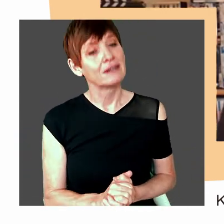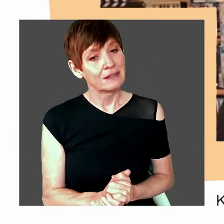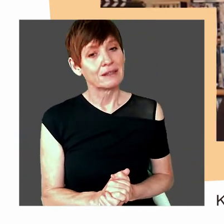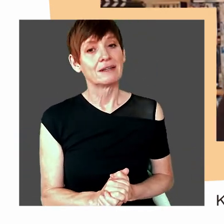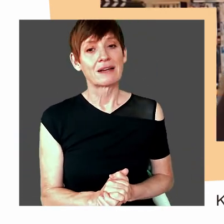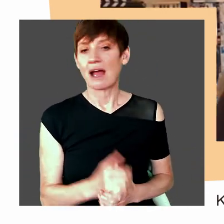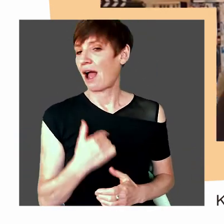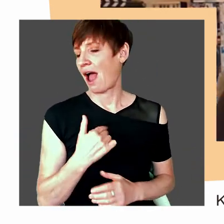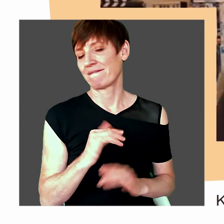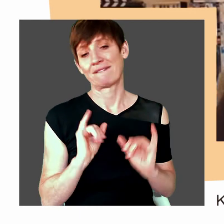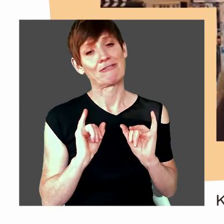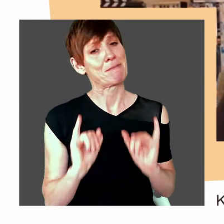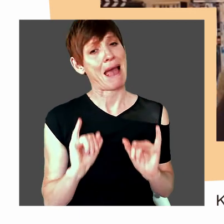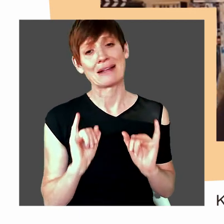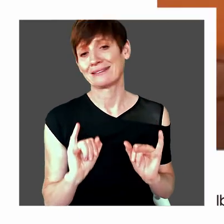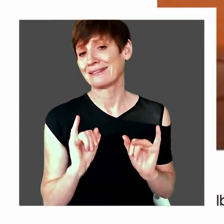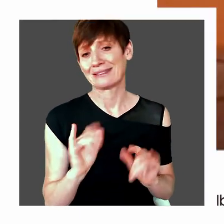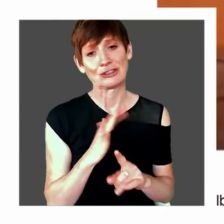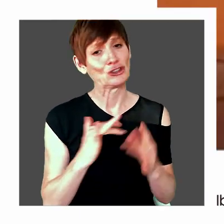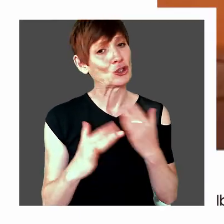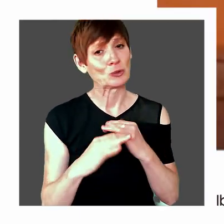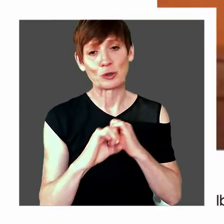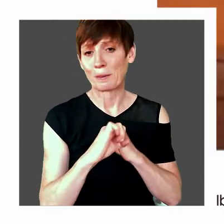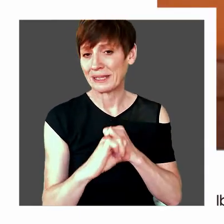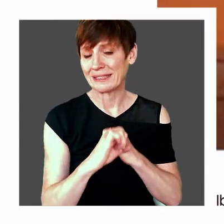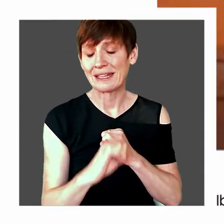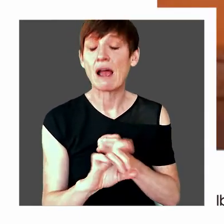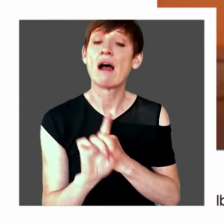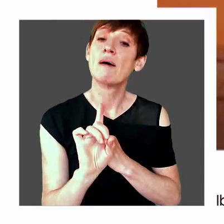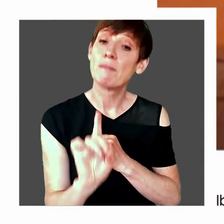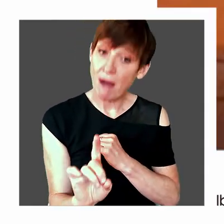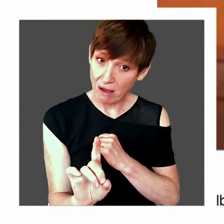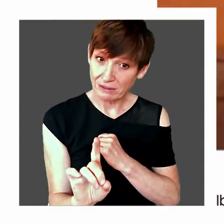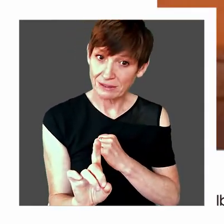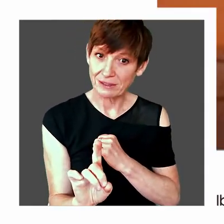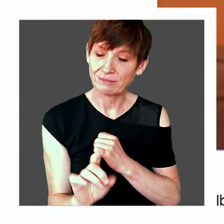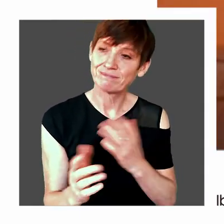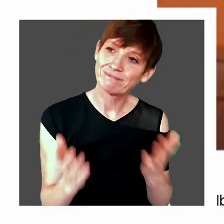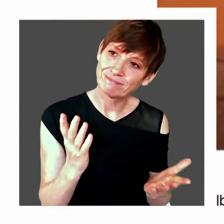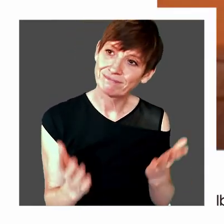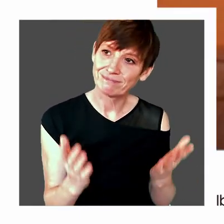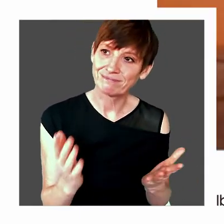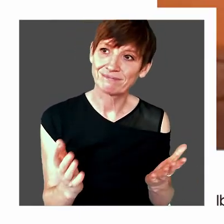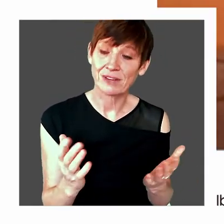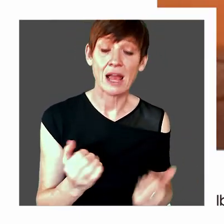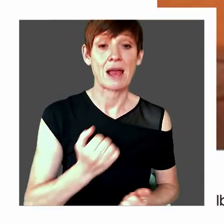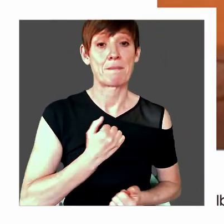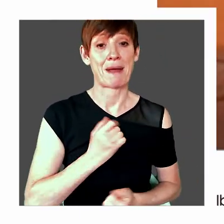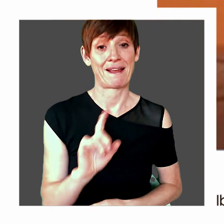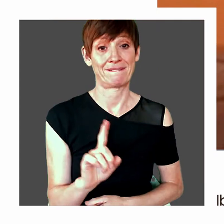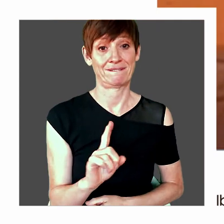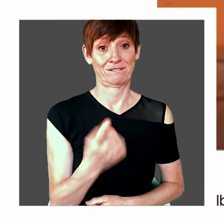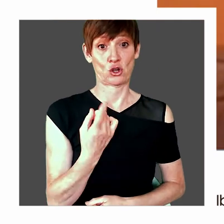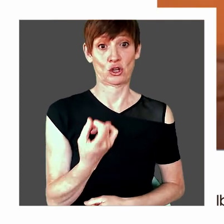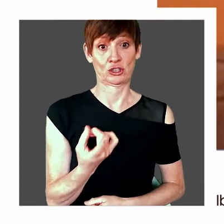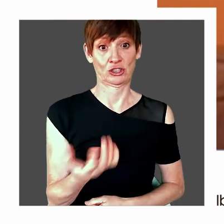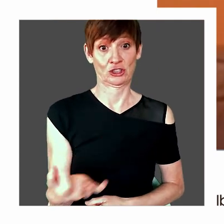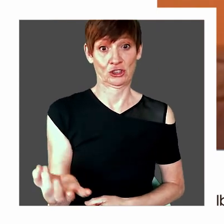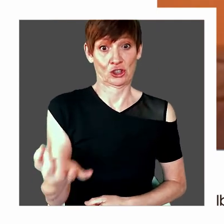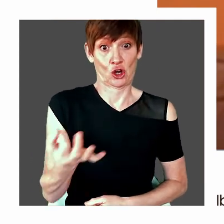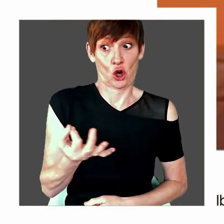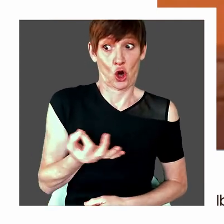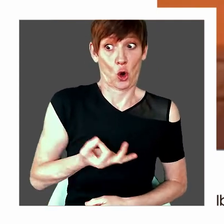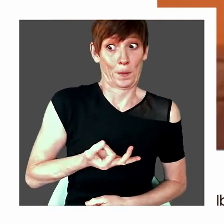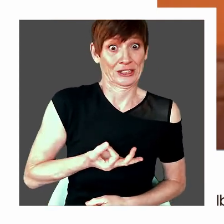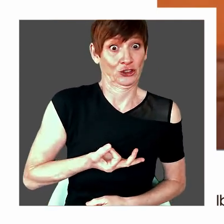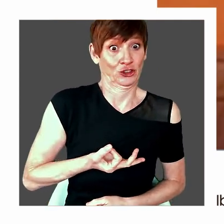I'm very bad at social media, but it has been social, like my first commission was from someone who's